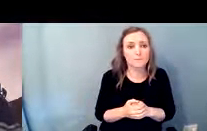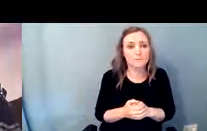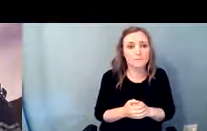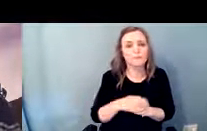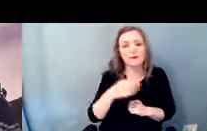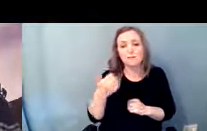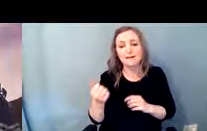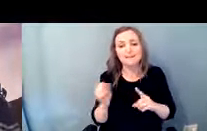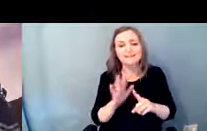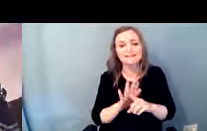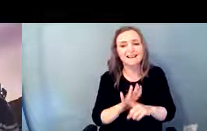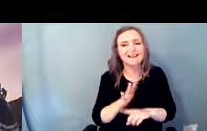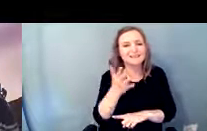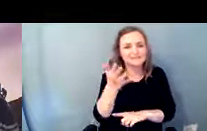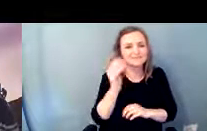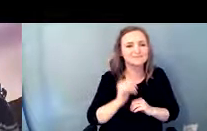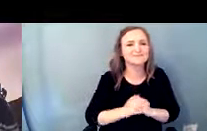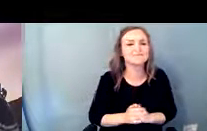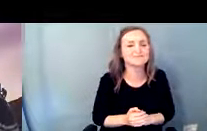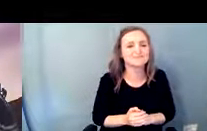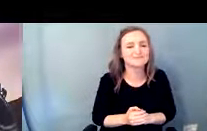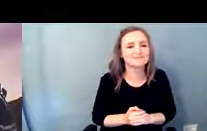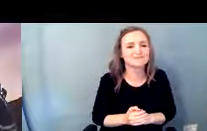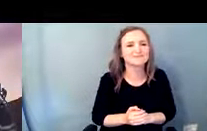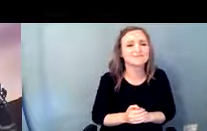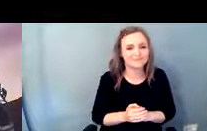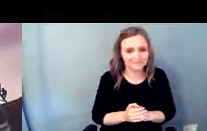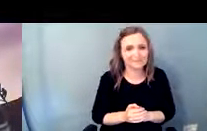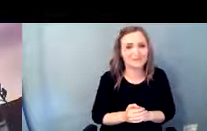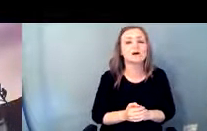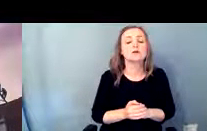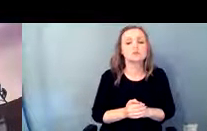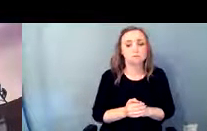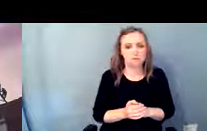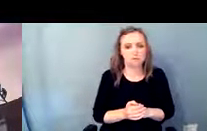So GP practices had to change pretty quickly.